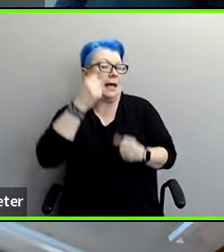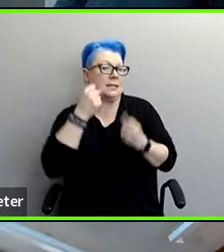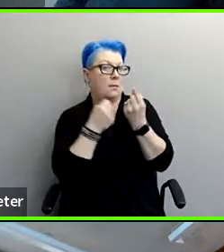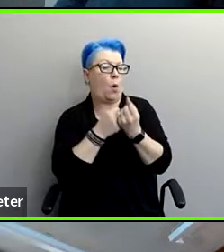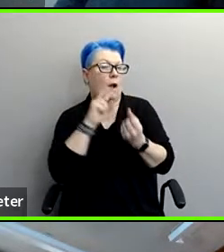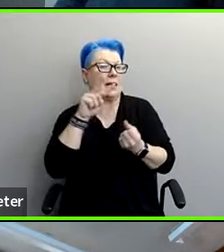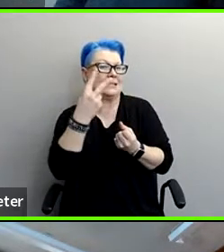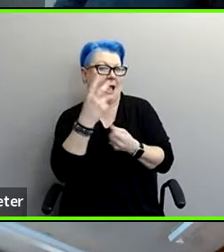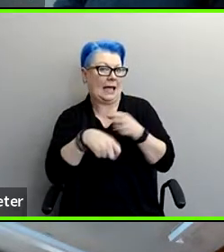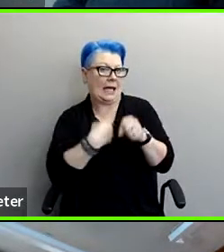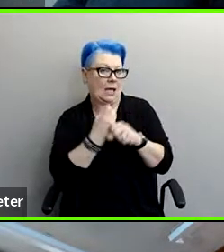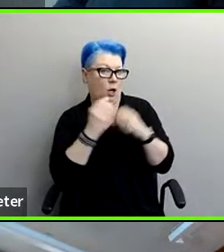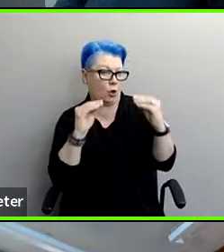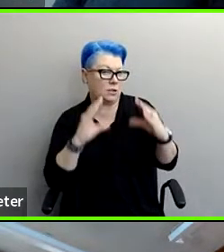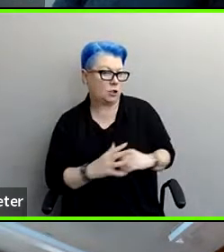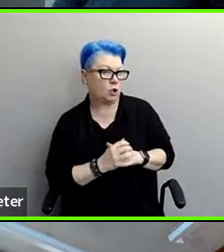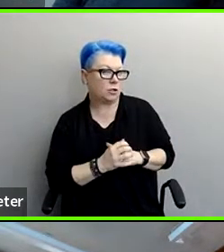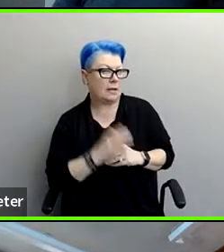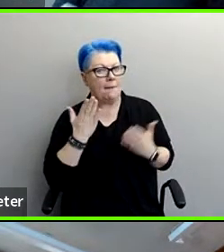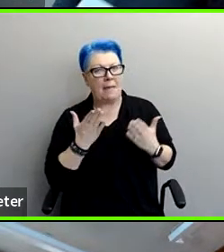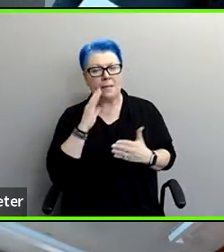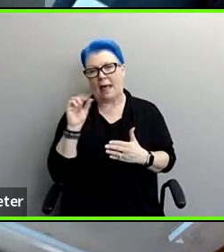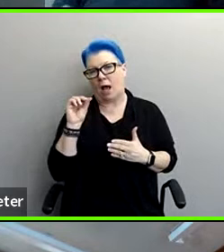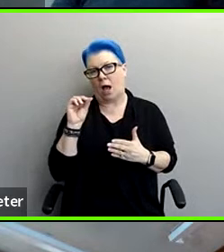model or something along those lines.